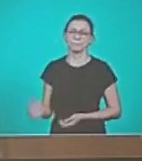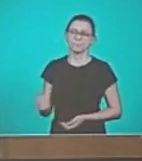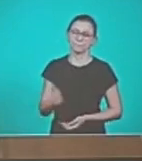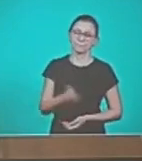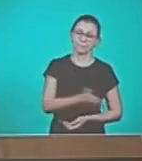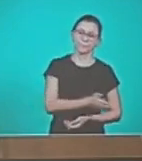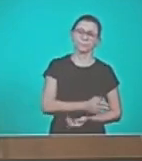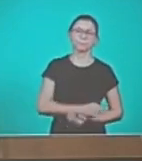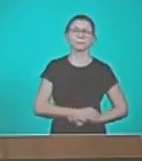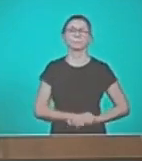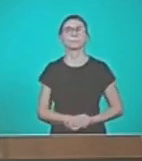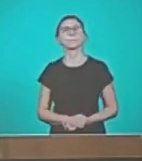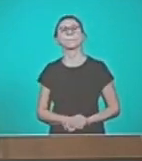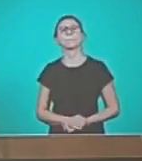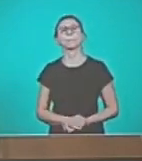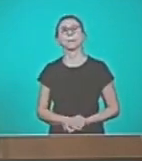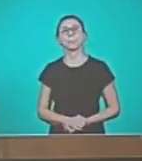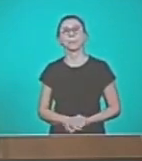But I want to go back here